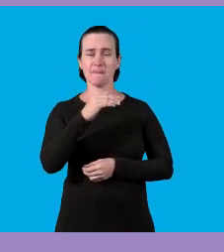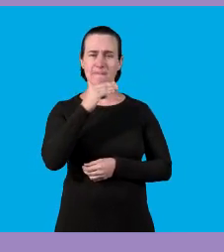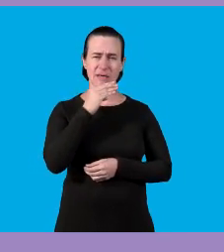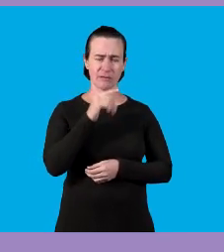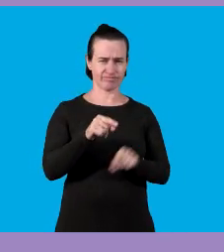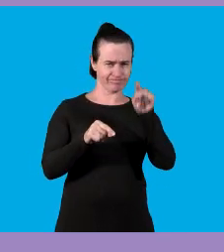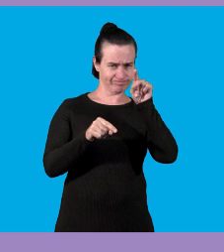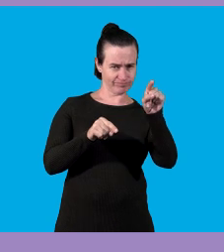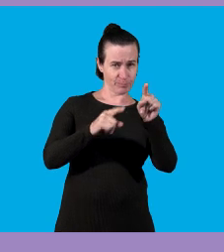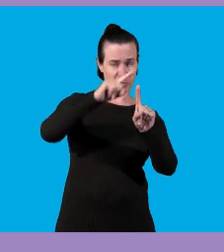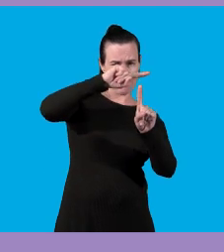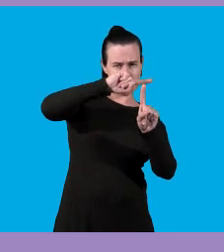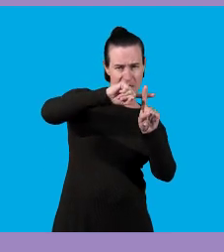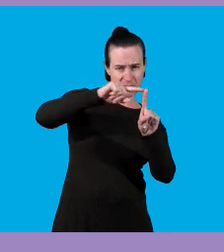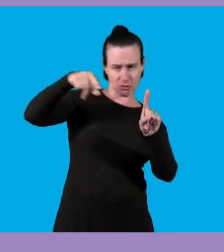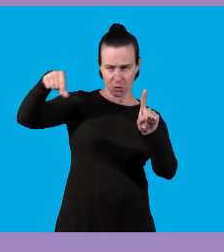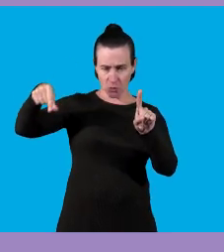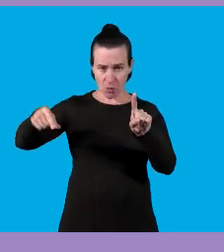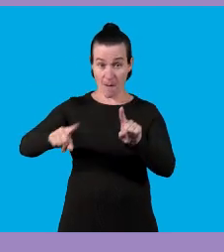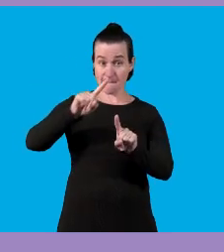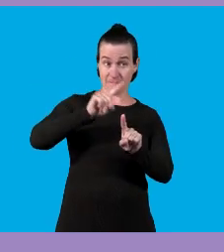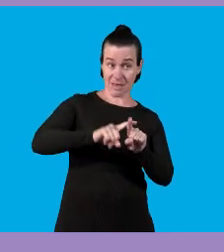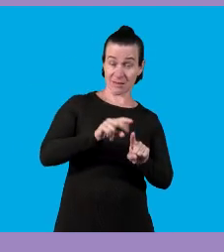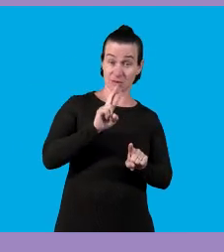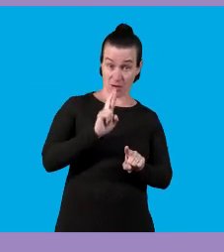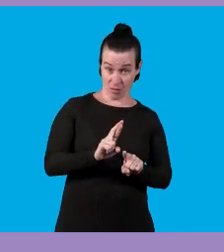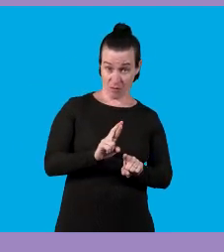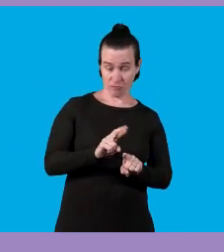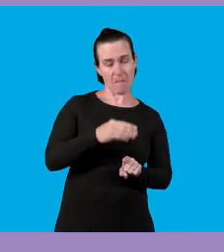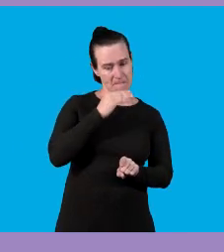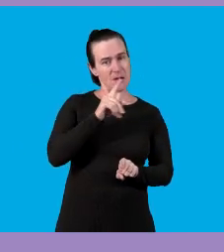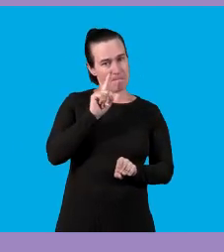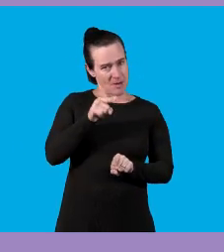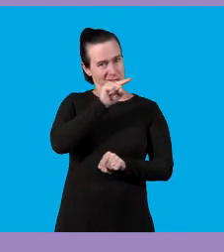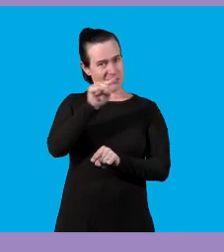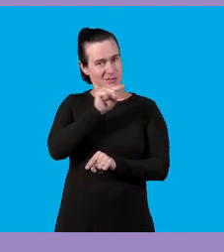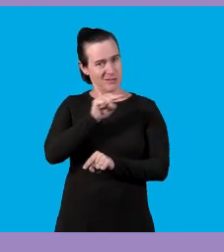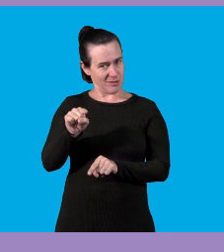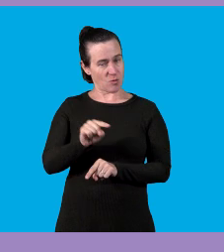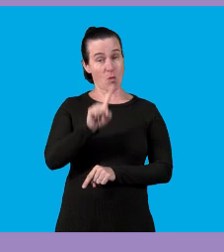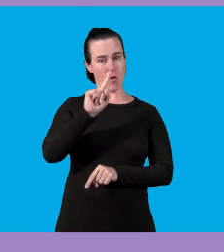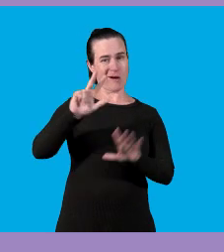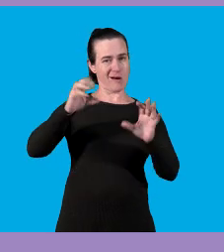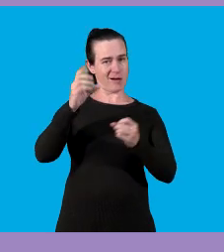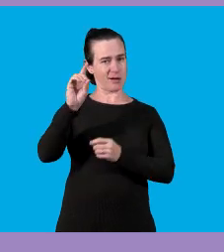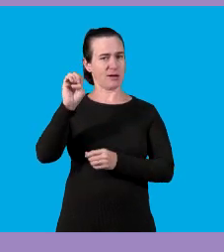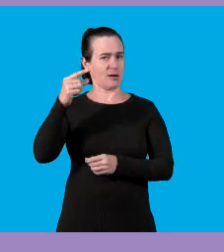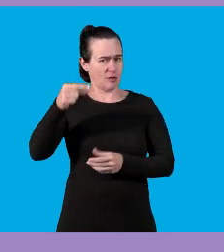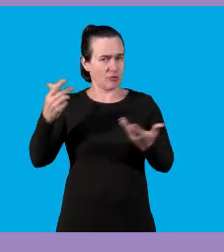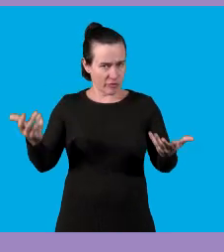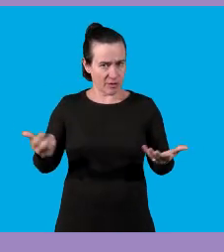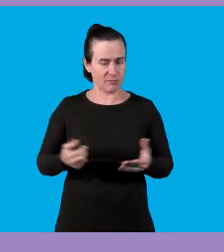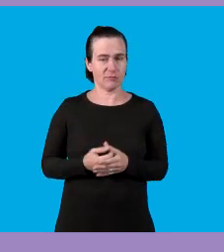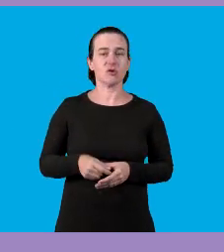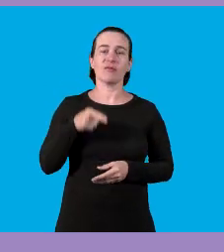angle Q plus angle R then must give us 180 degrees, because